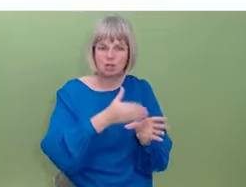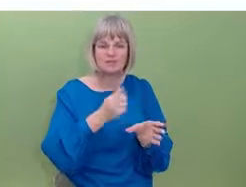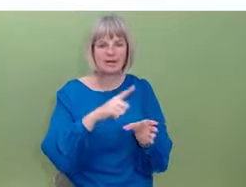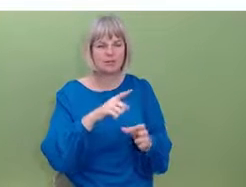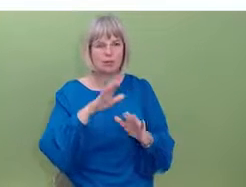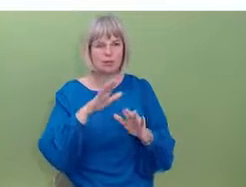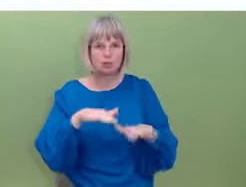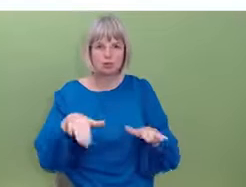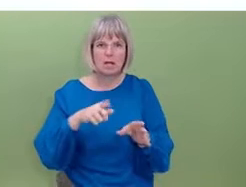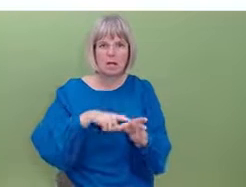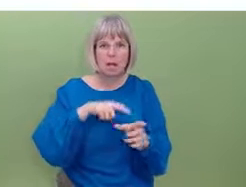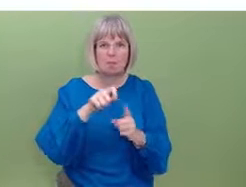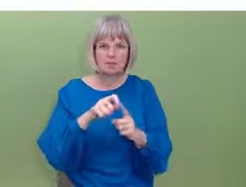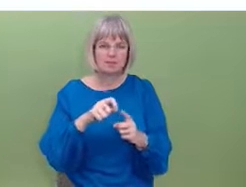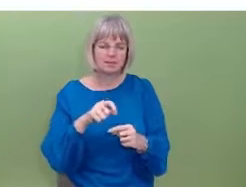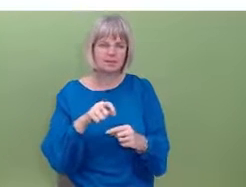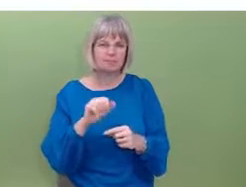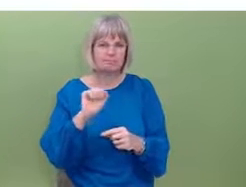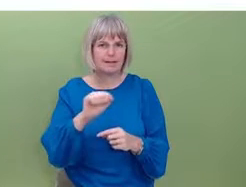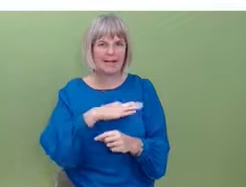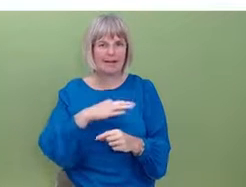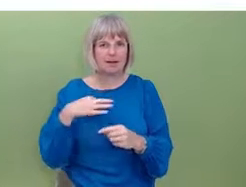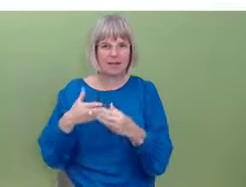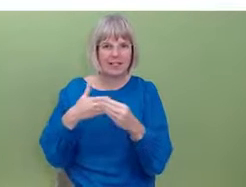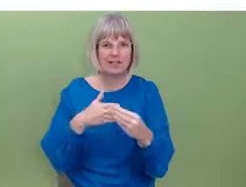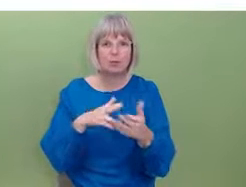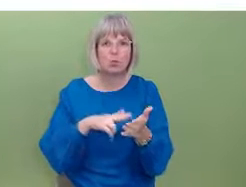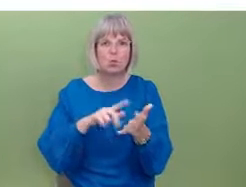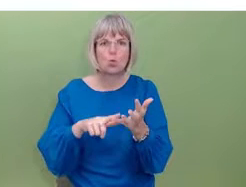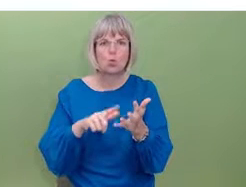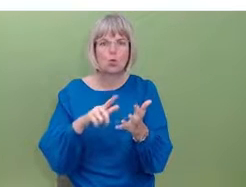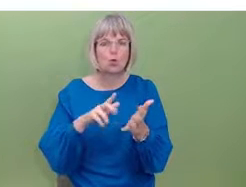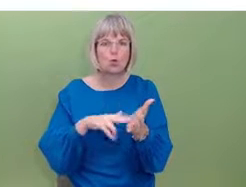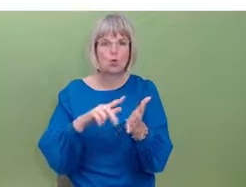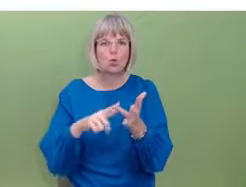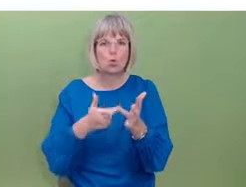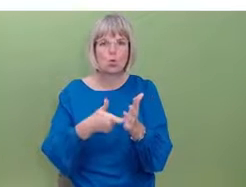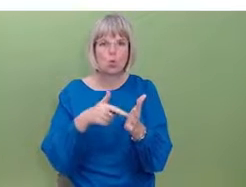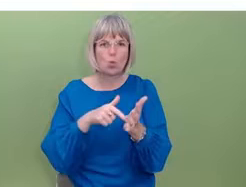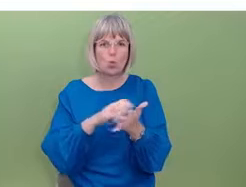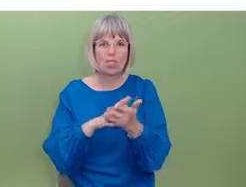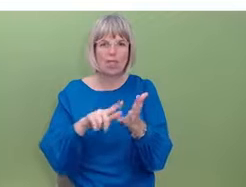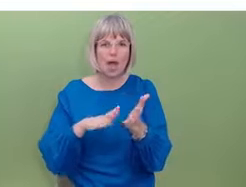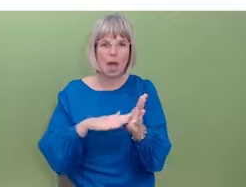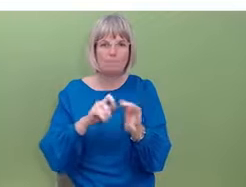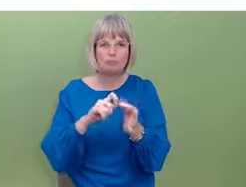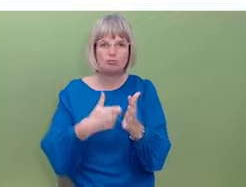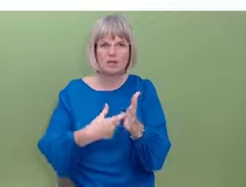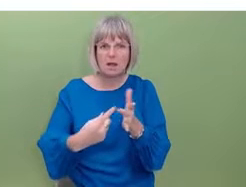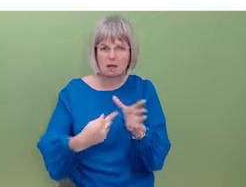Northumbria, is going to present today on behalf of himself and also Suzanne Moore, who's a